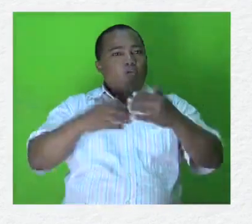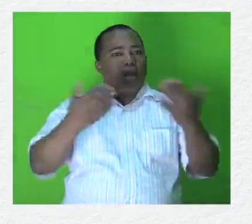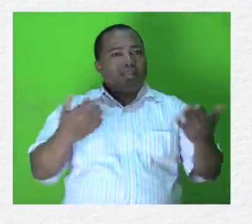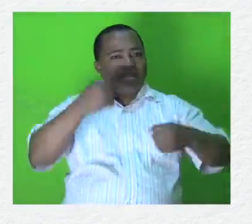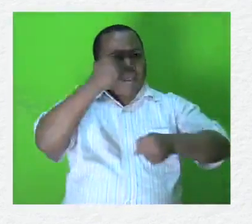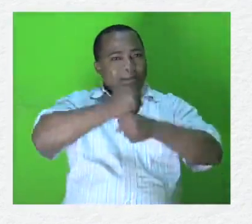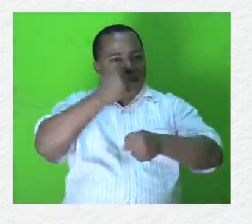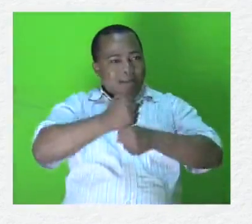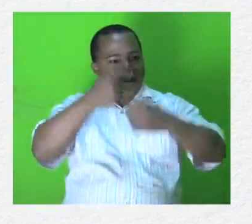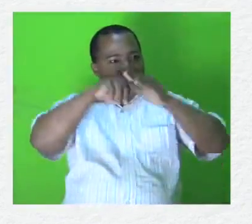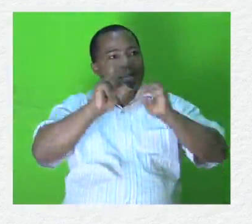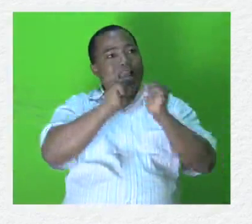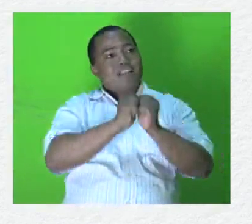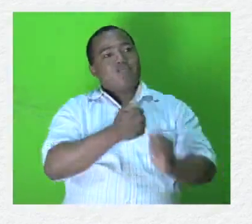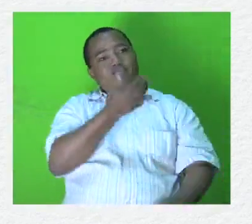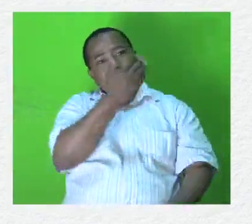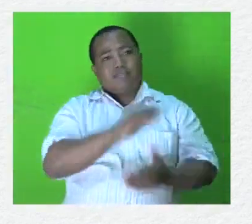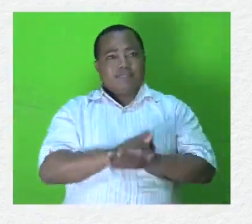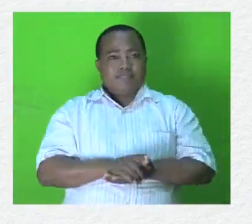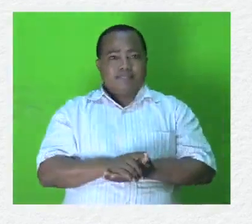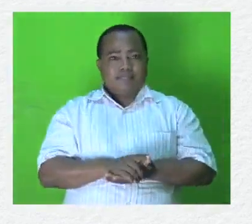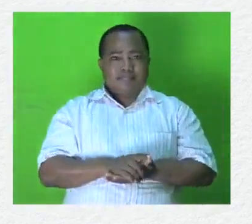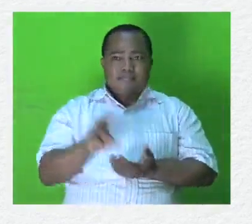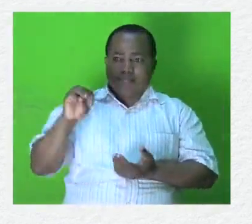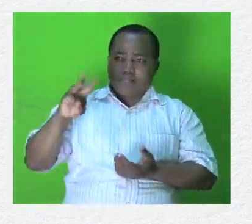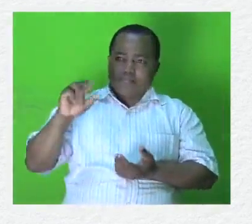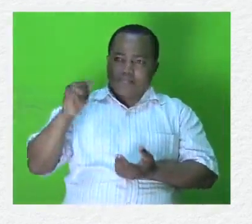What is the purpose of heating the content? Mwatima,